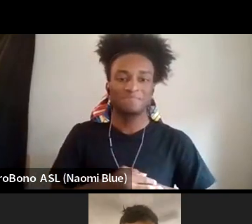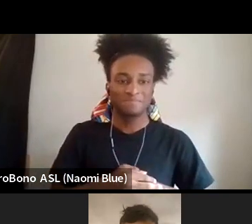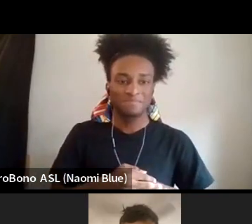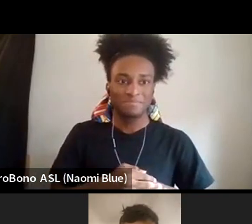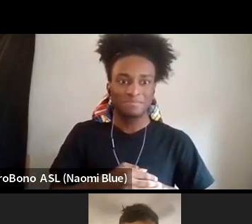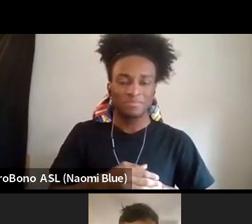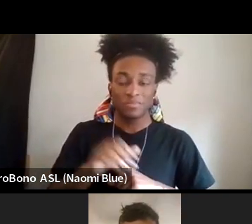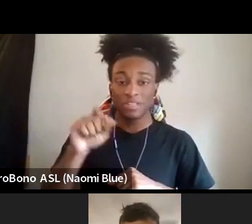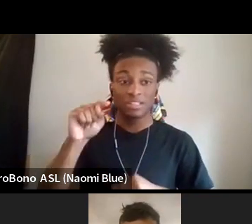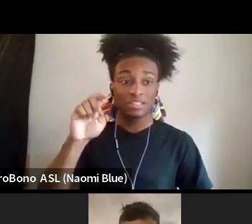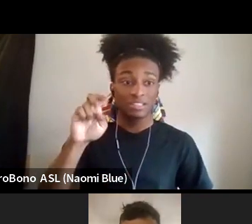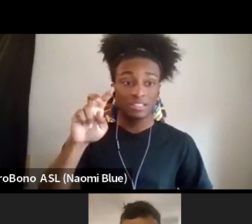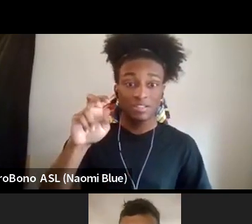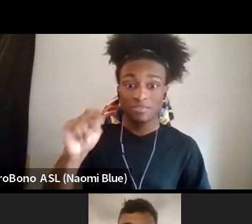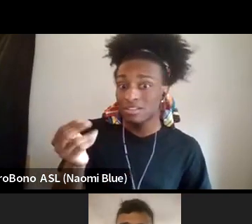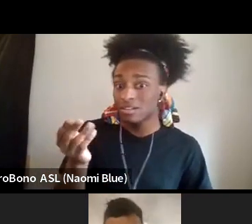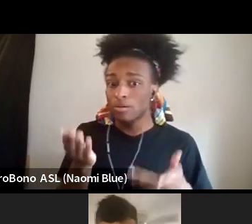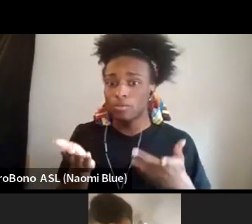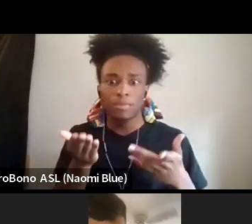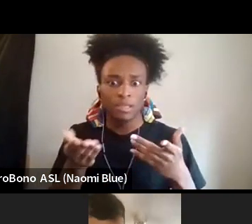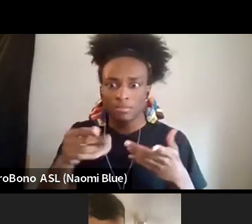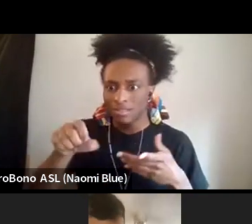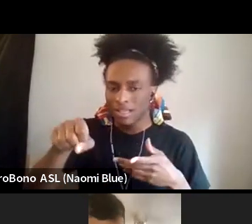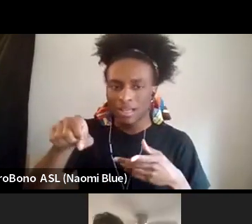Steven, is that a maybe? Yes. Yes.